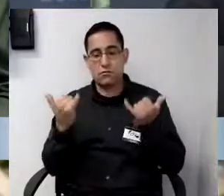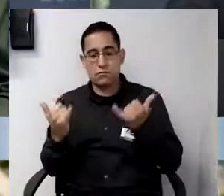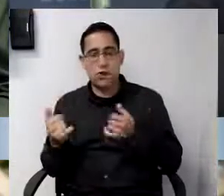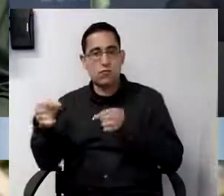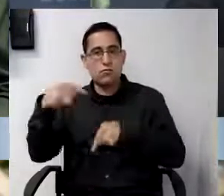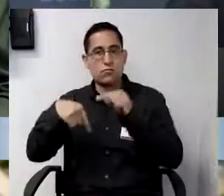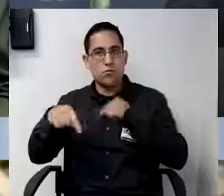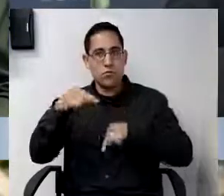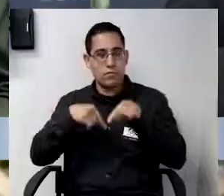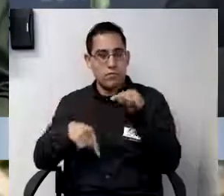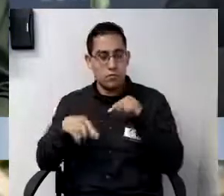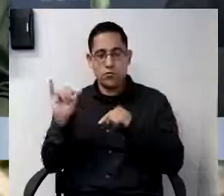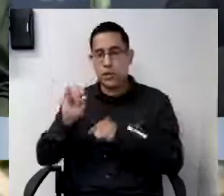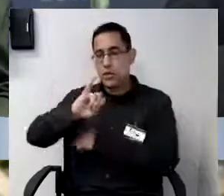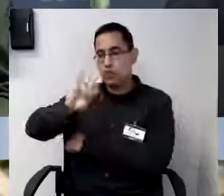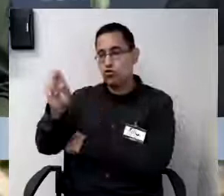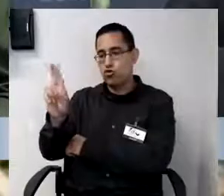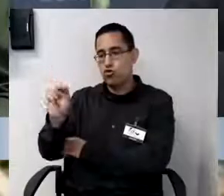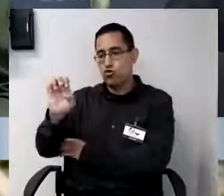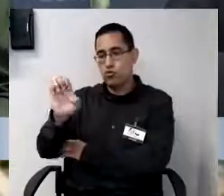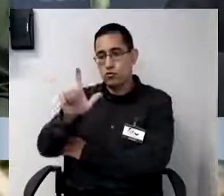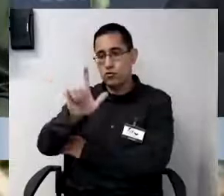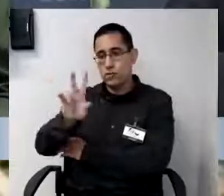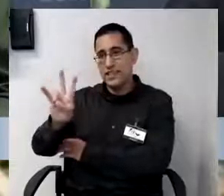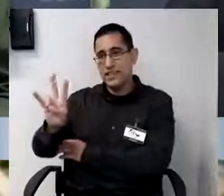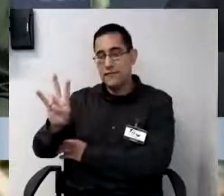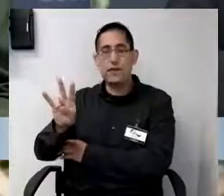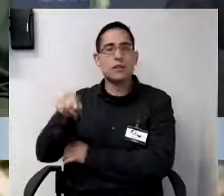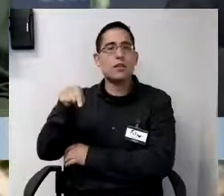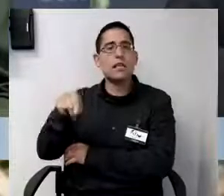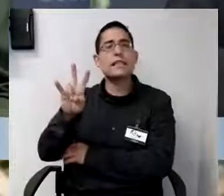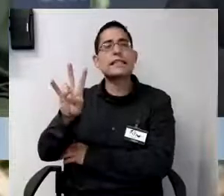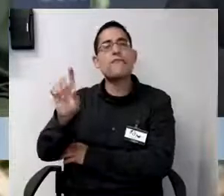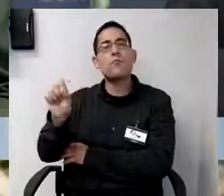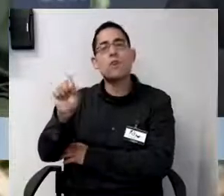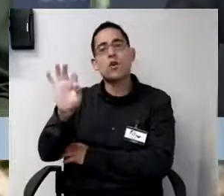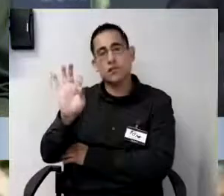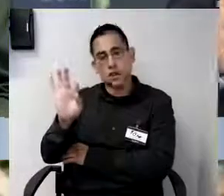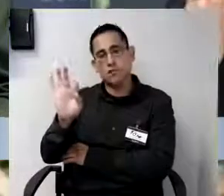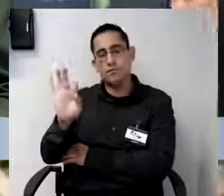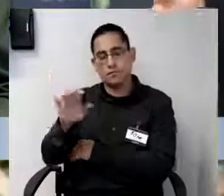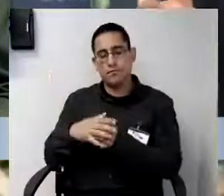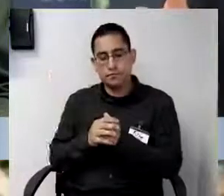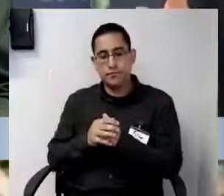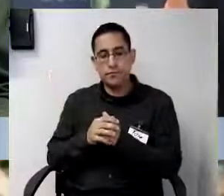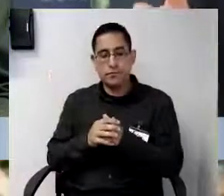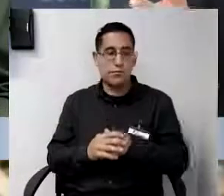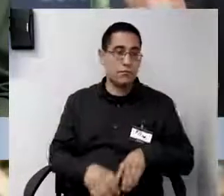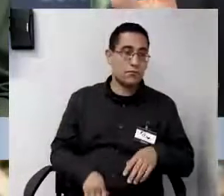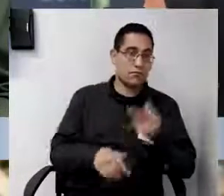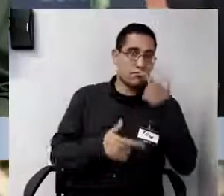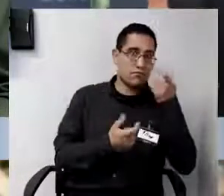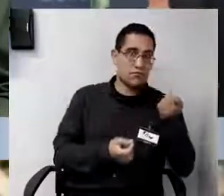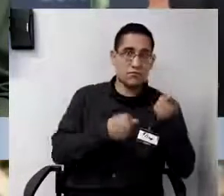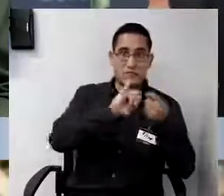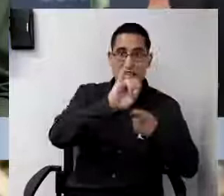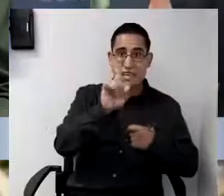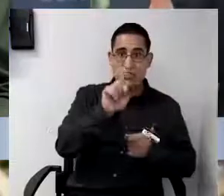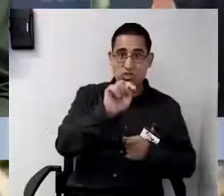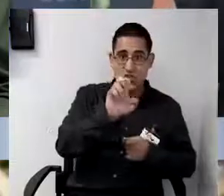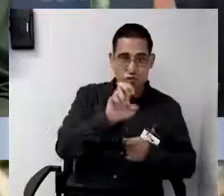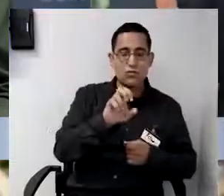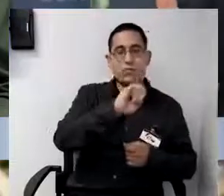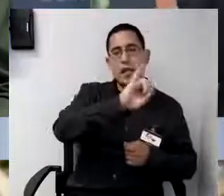to, so June 27th, it was at 7.9, which is interesting. On June 5th, it was at